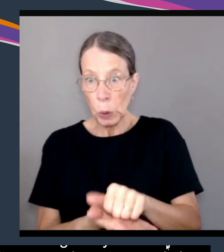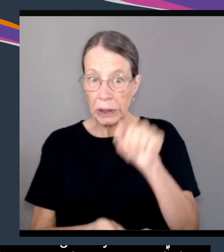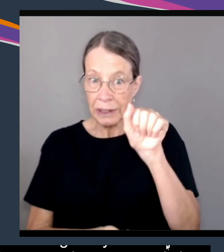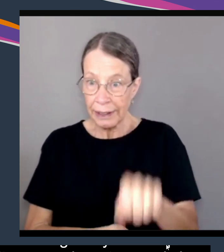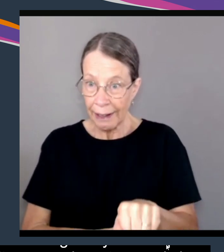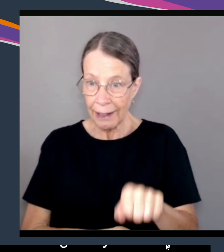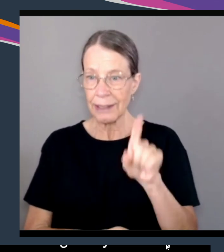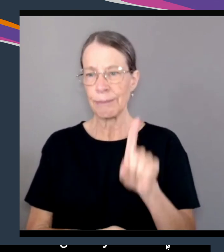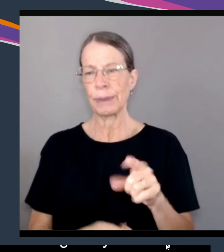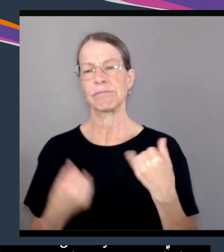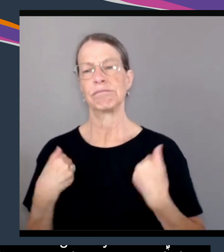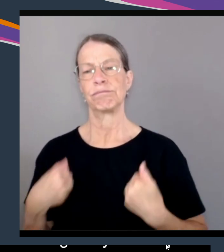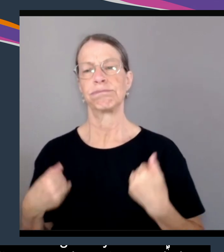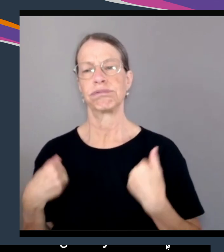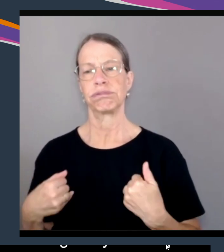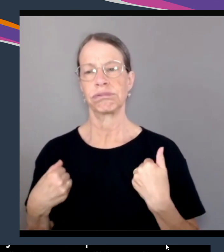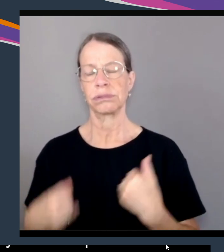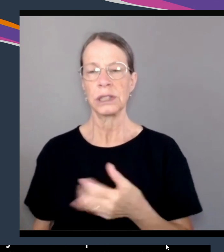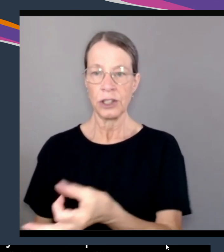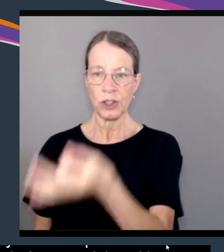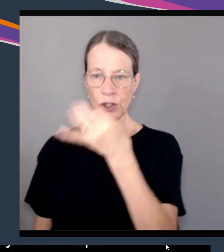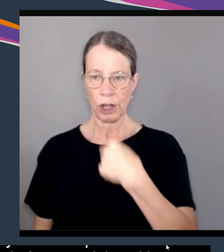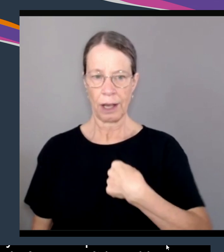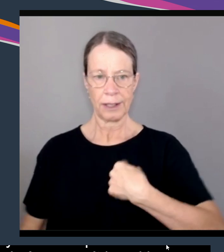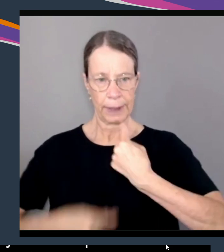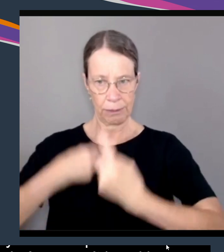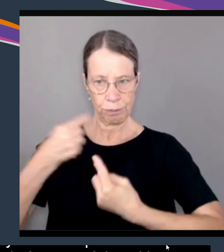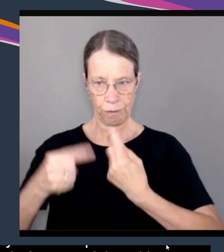asked me to say a few words on her behalf.